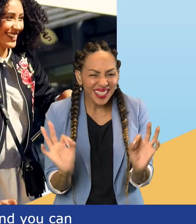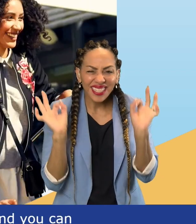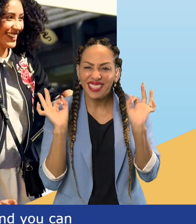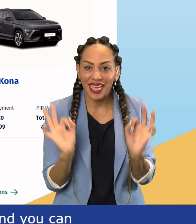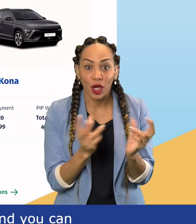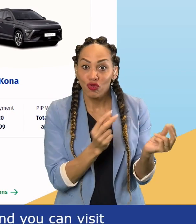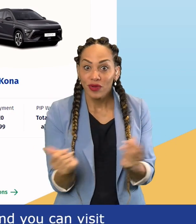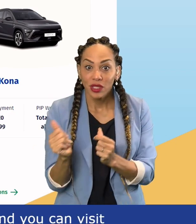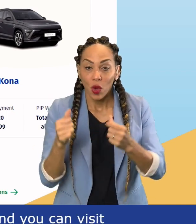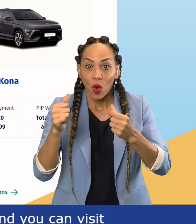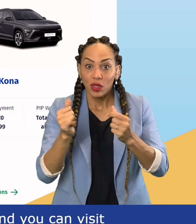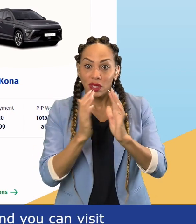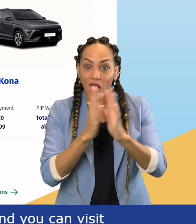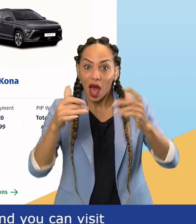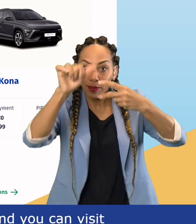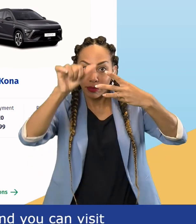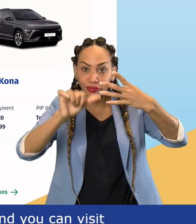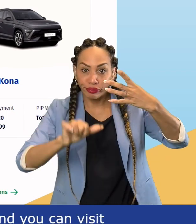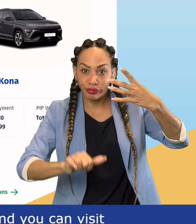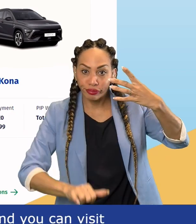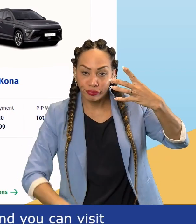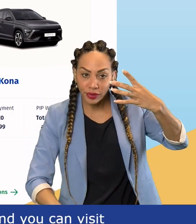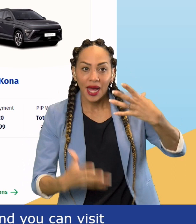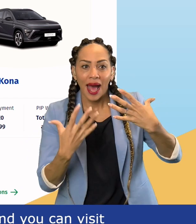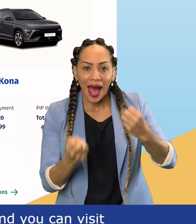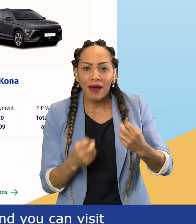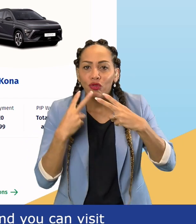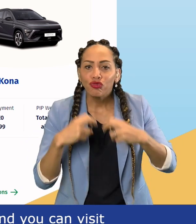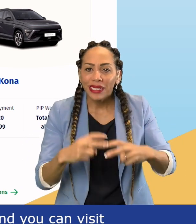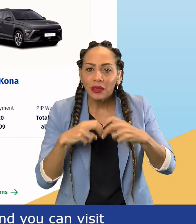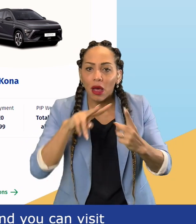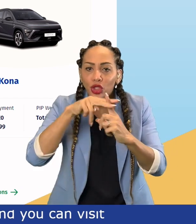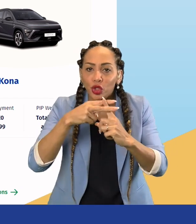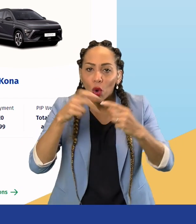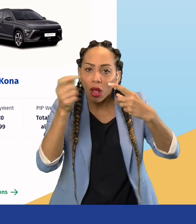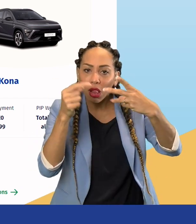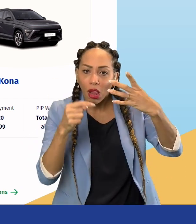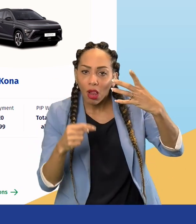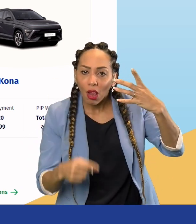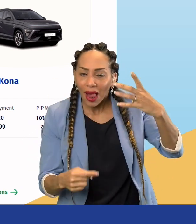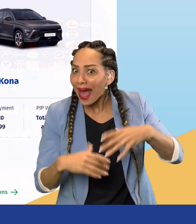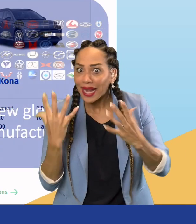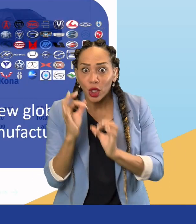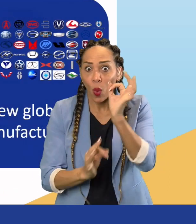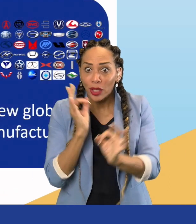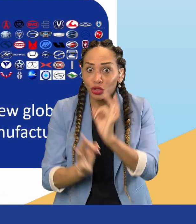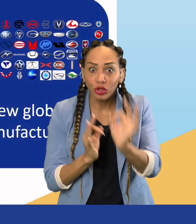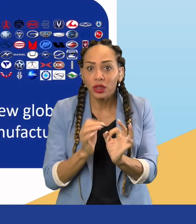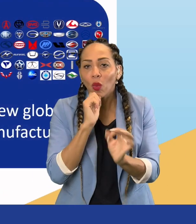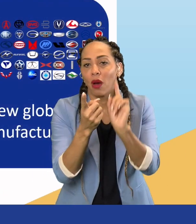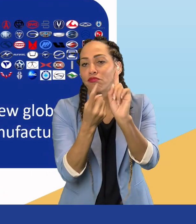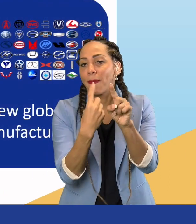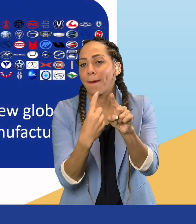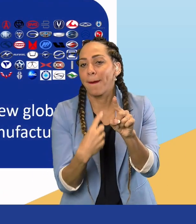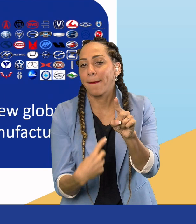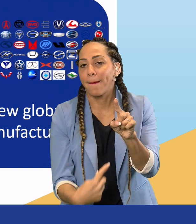new car search tool where you can find all of our electric cars, and it will answer loads of the questions you may have. So I